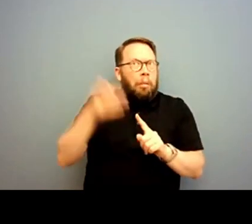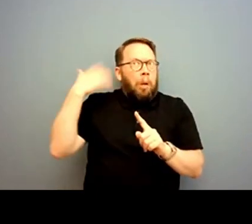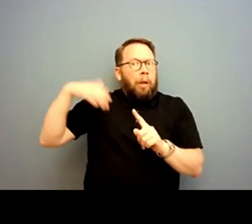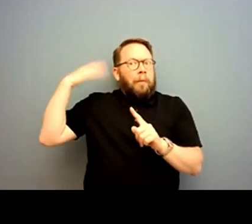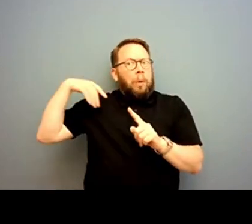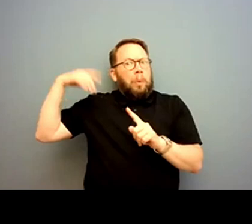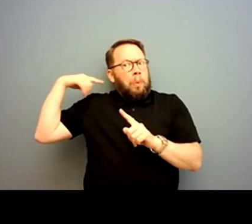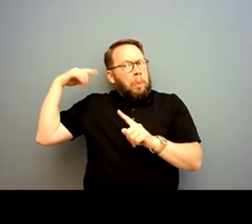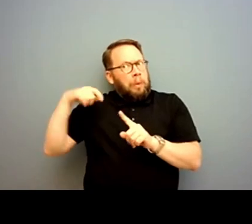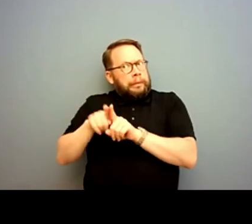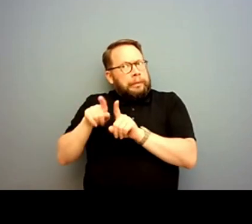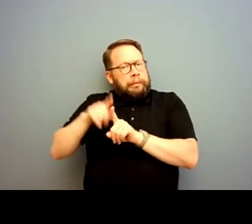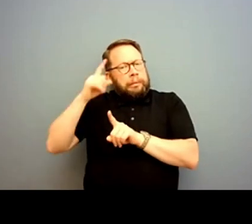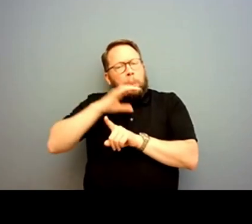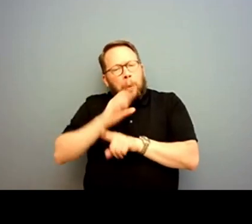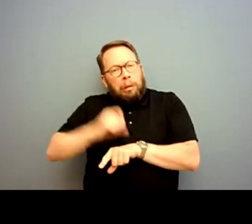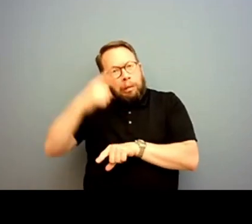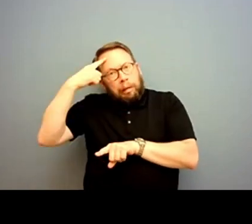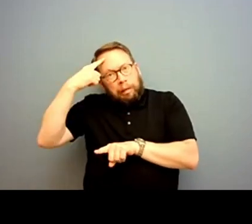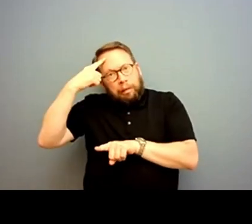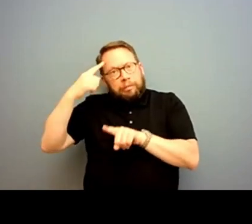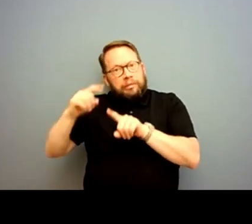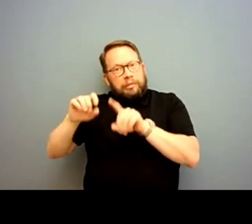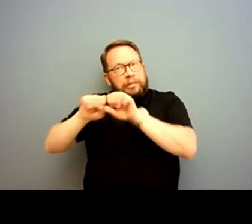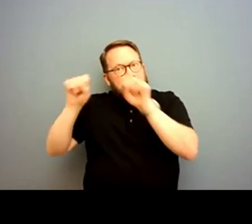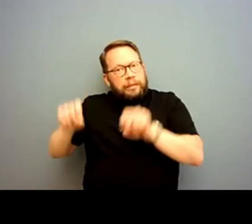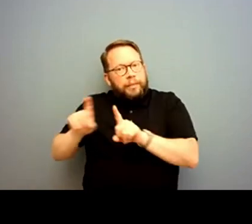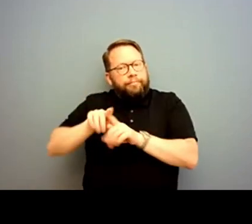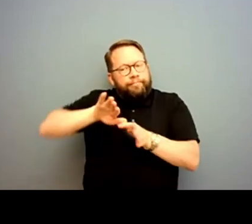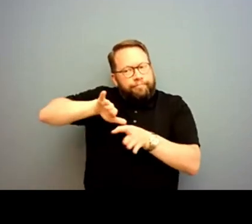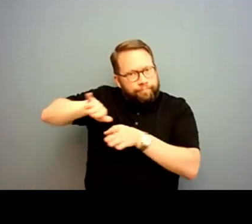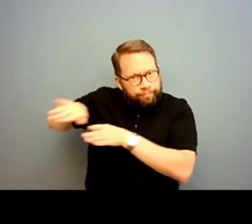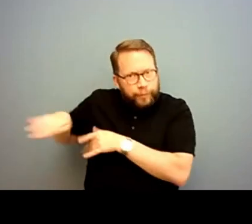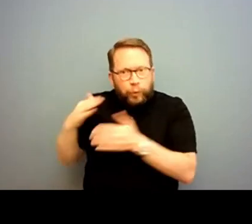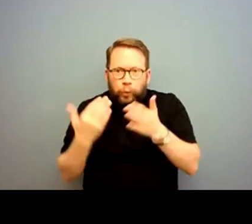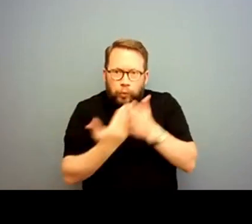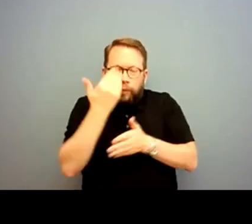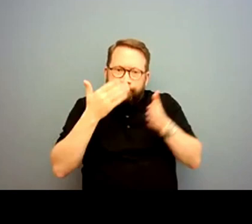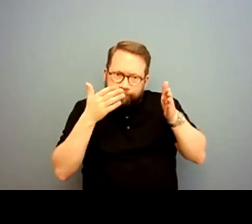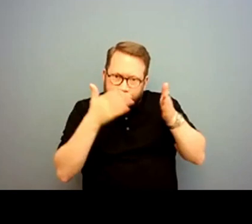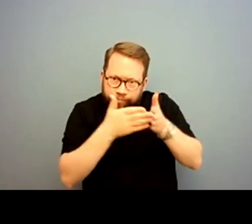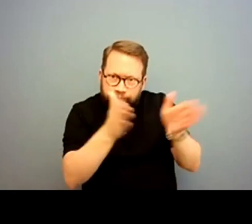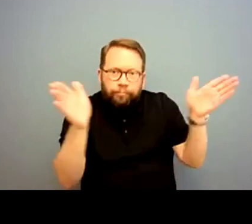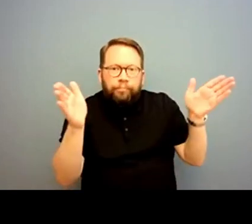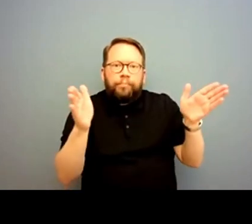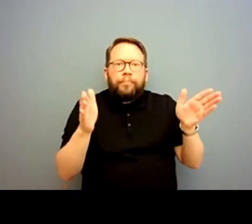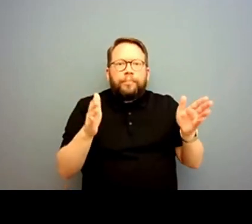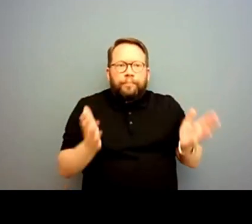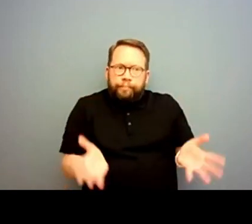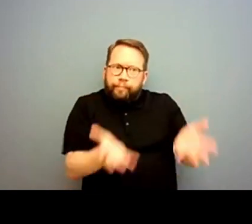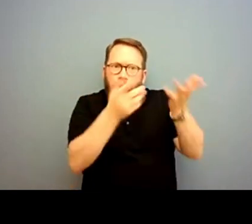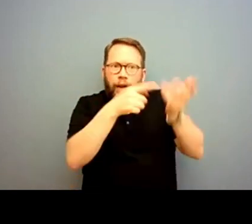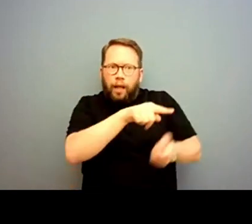autonomy and community living. So I would say we're at a more optimistic point. Of course, COVID hasn't helped